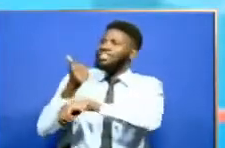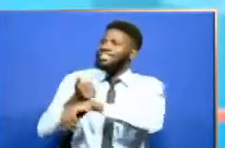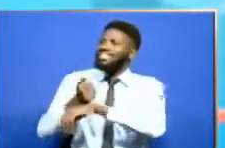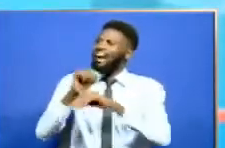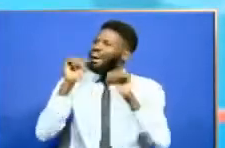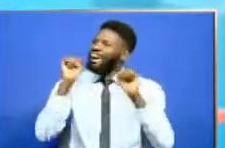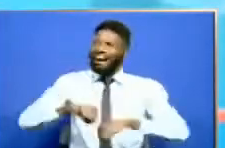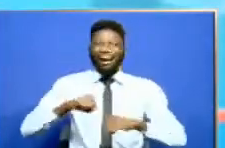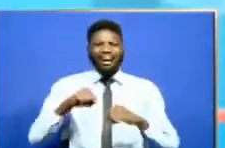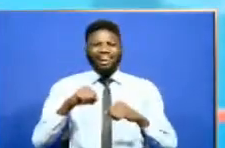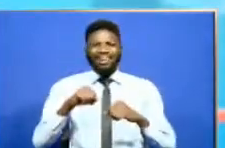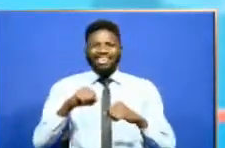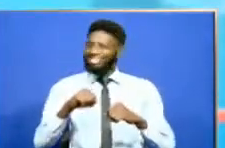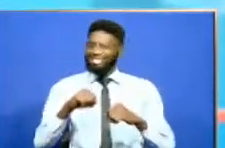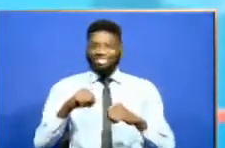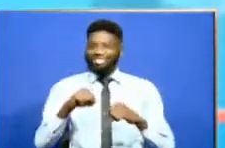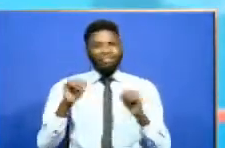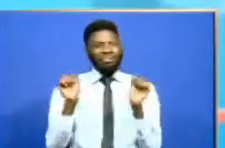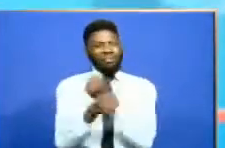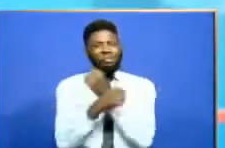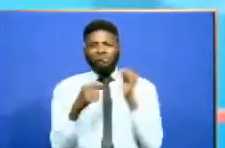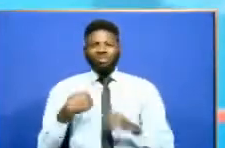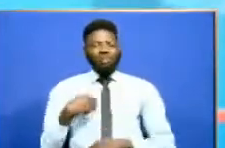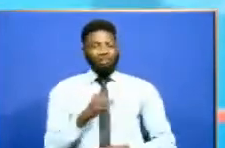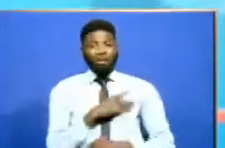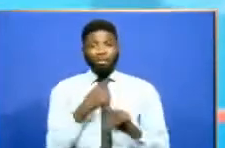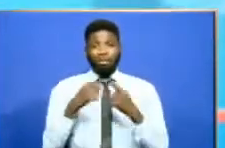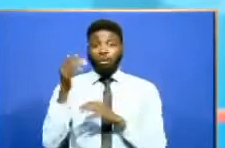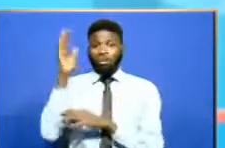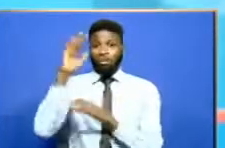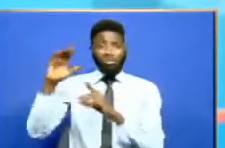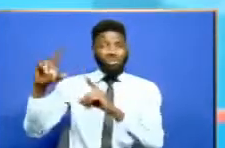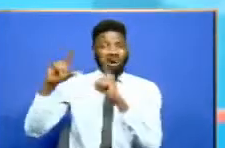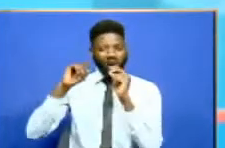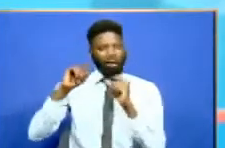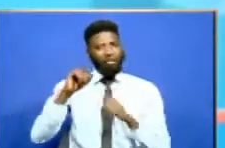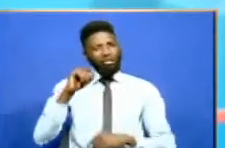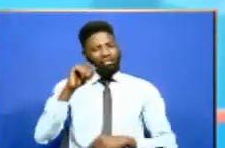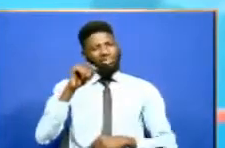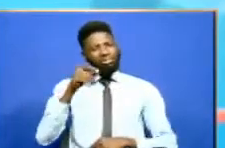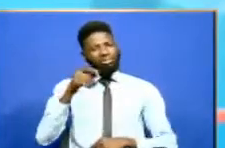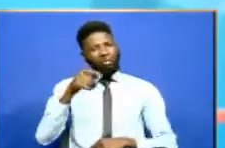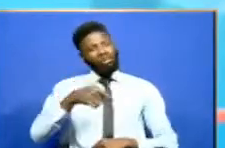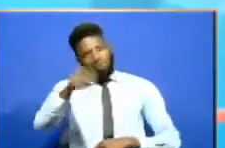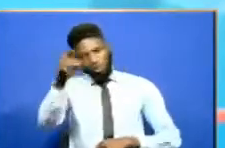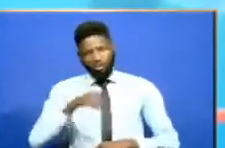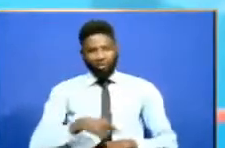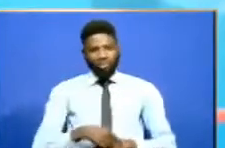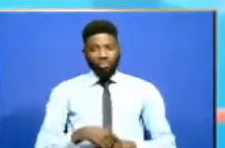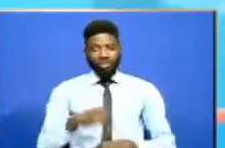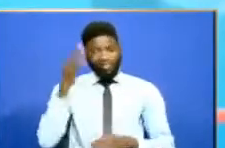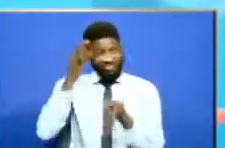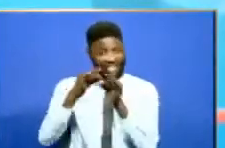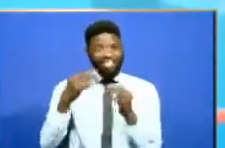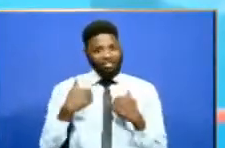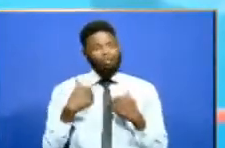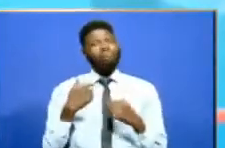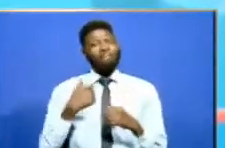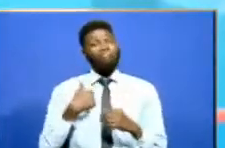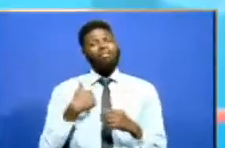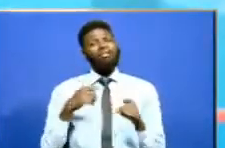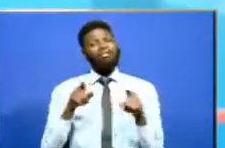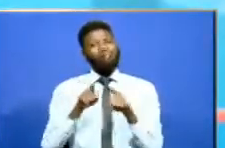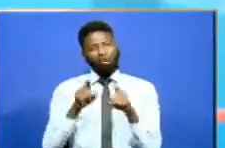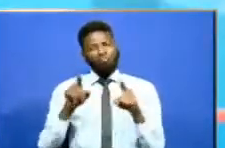me, I was afraid. But God said, go. So with that kind of faith, I went. But even my own employer,